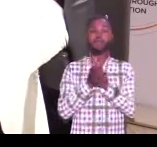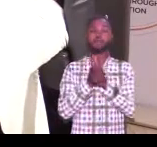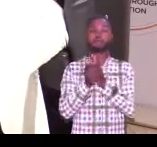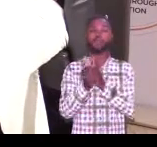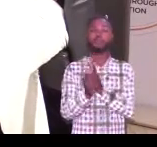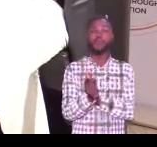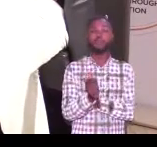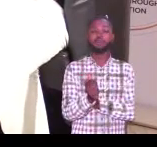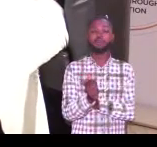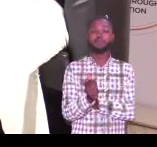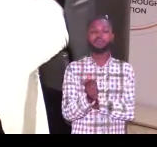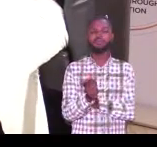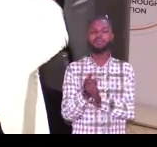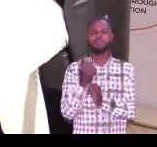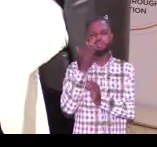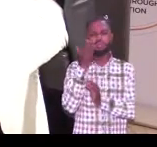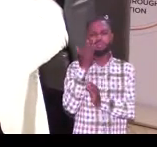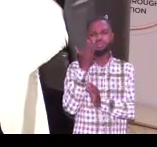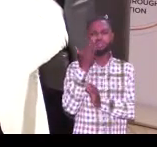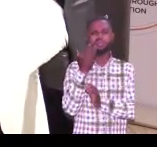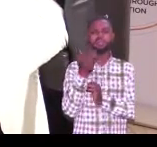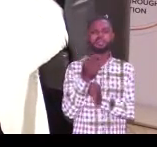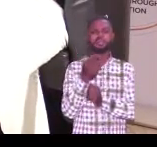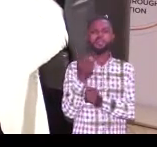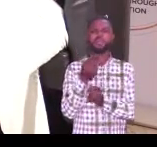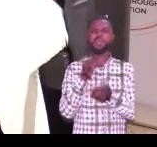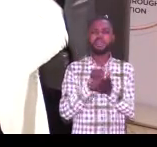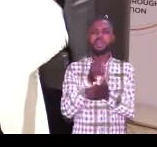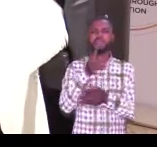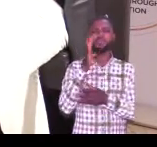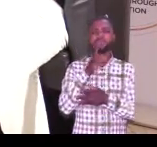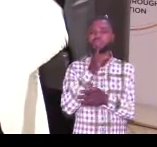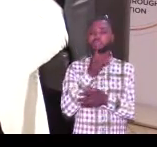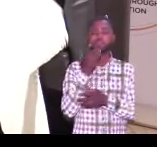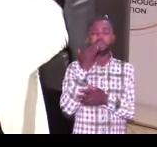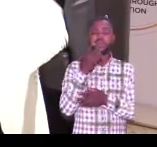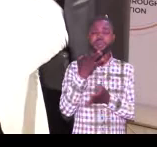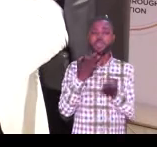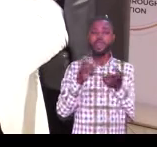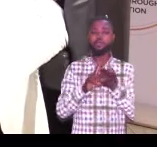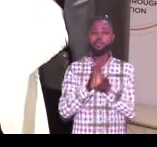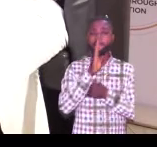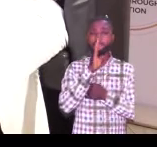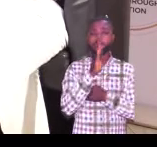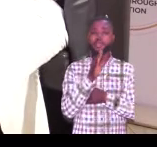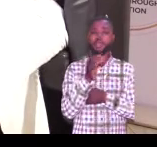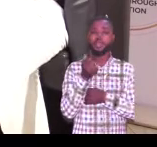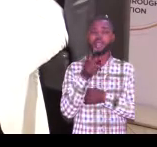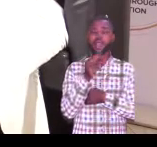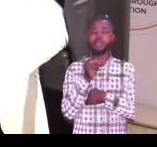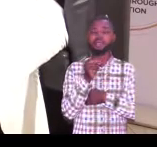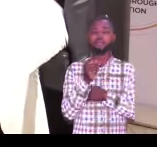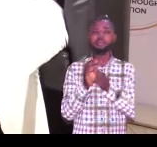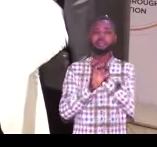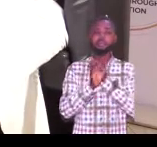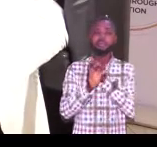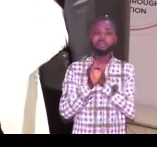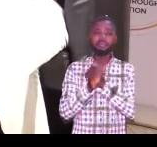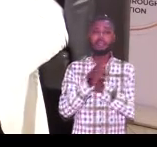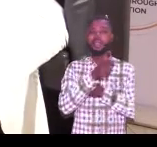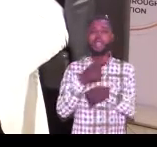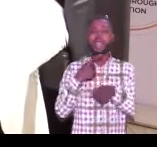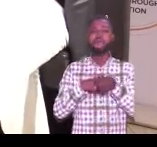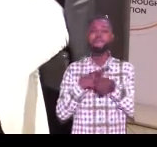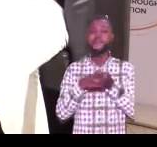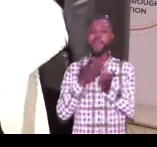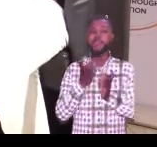specialist. Yes, too. You know, things that we never regarded. You want to be an athlete. You want